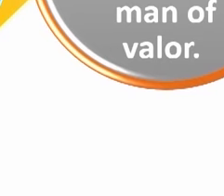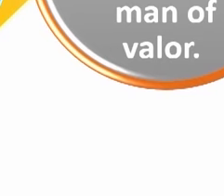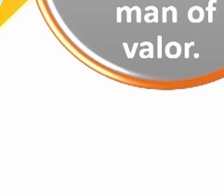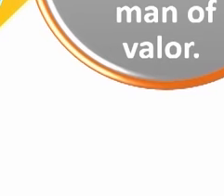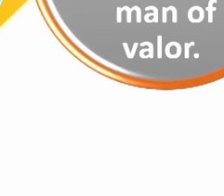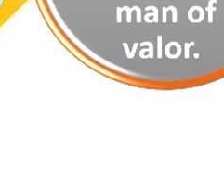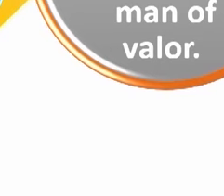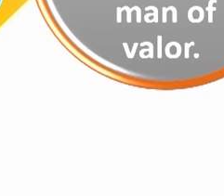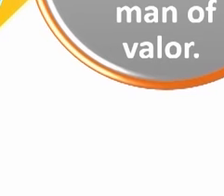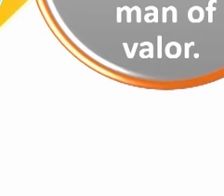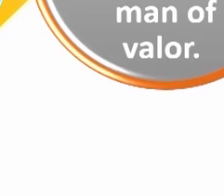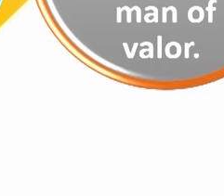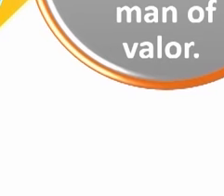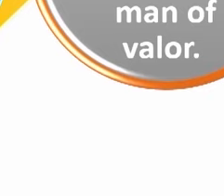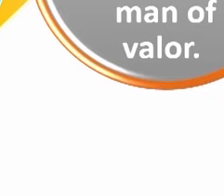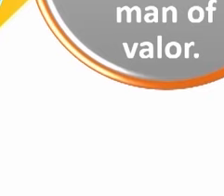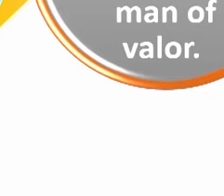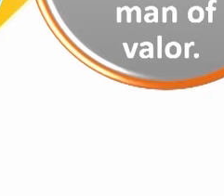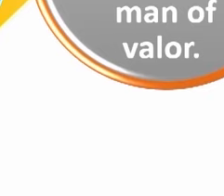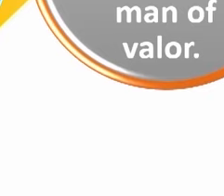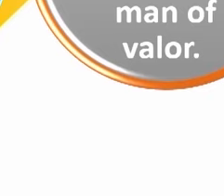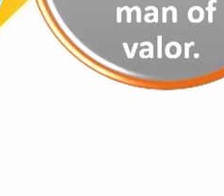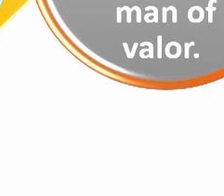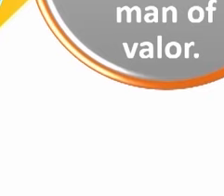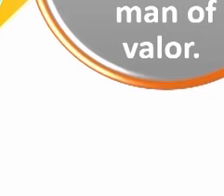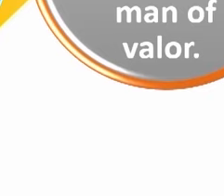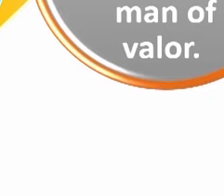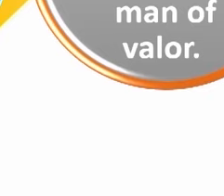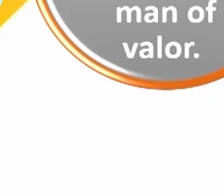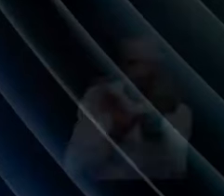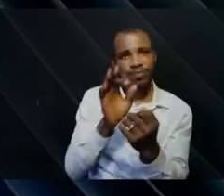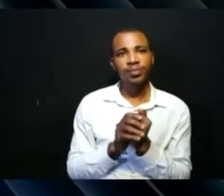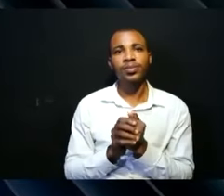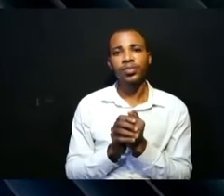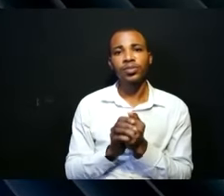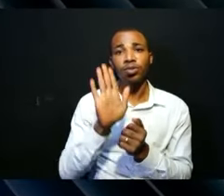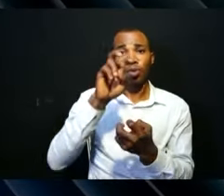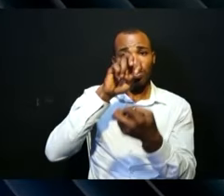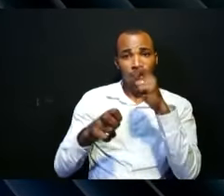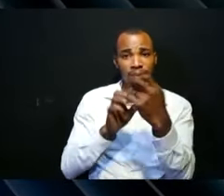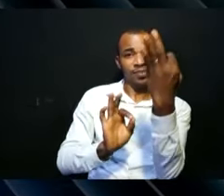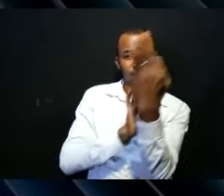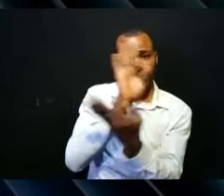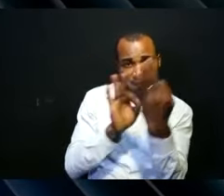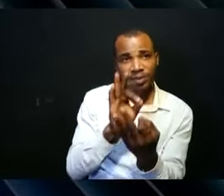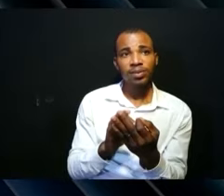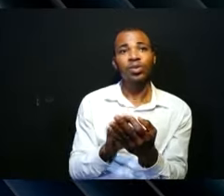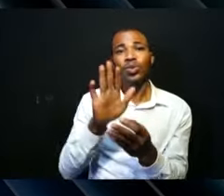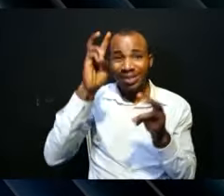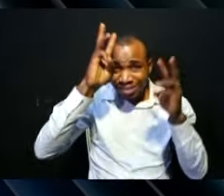Lord is with you. Face the facts of your situation. Quit